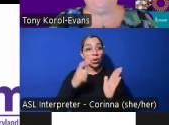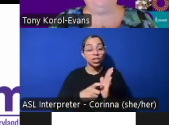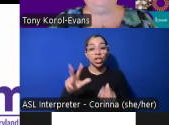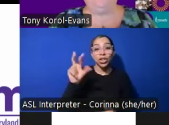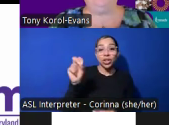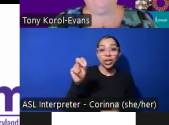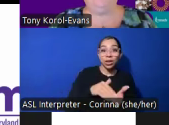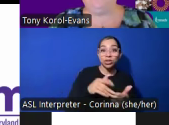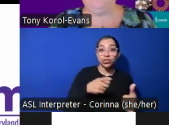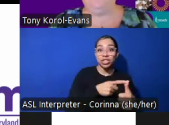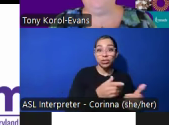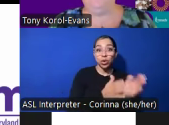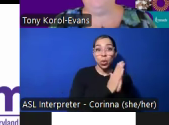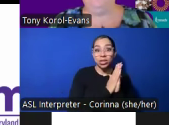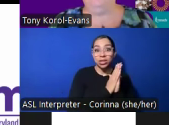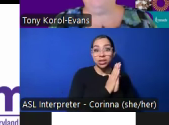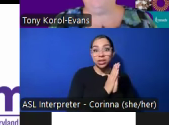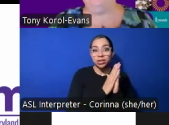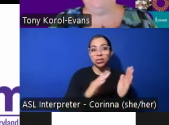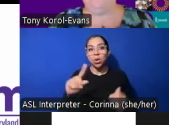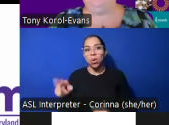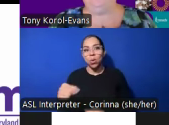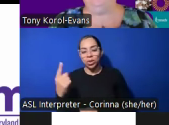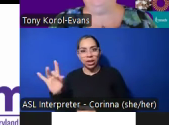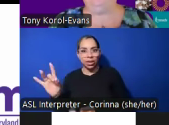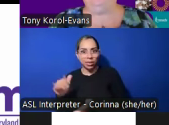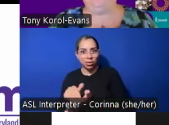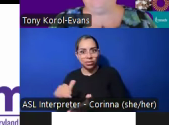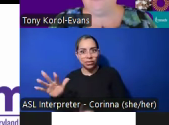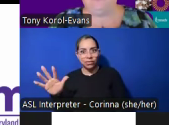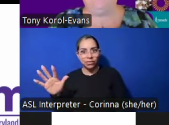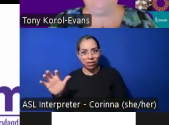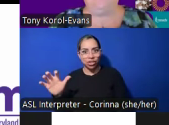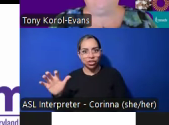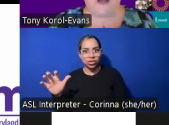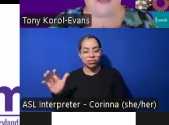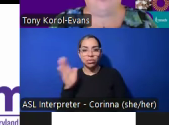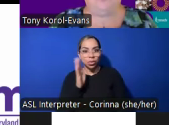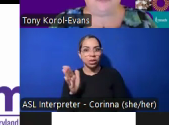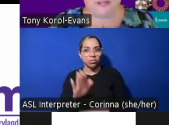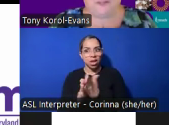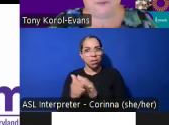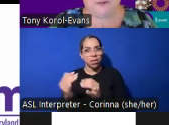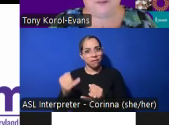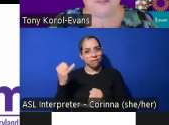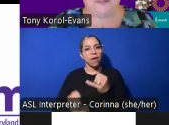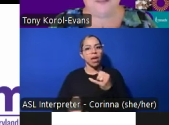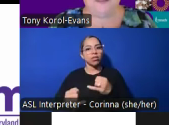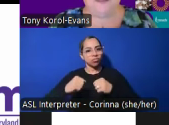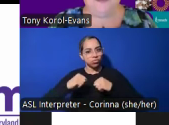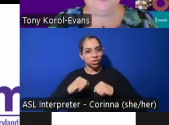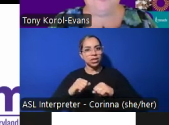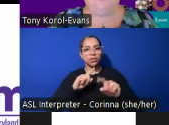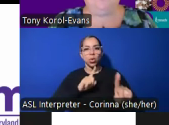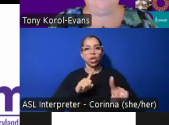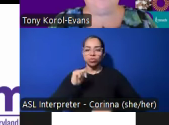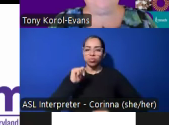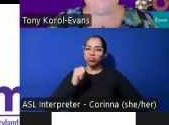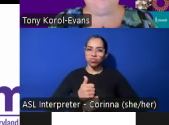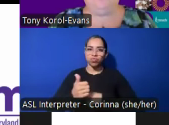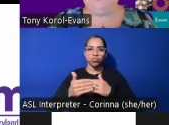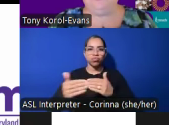only 8,500 wind up becoming final protective orders.